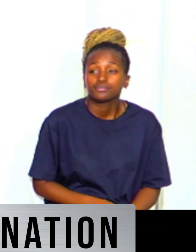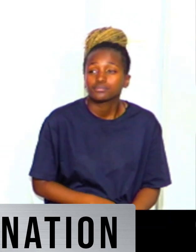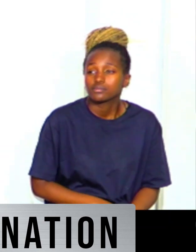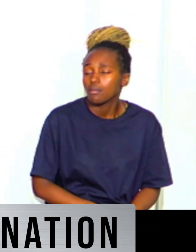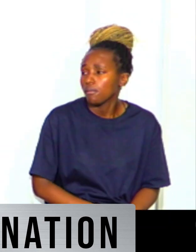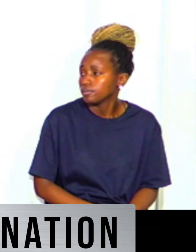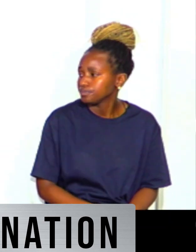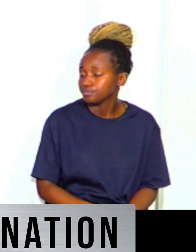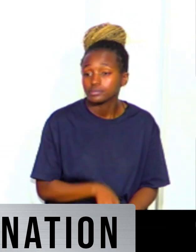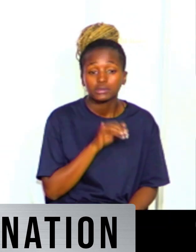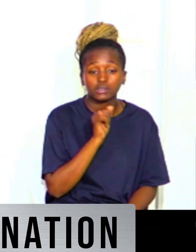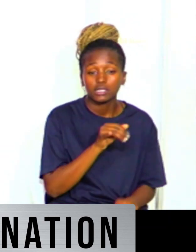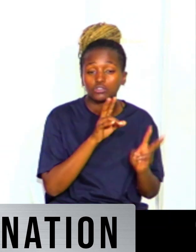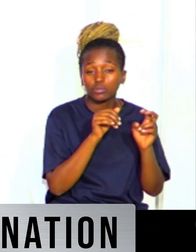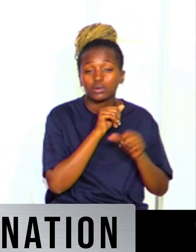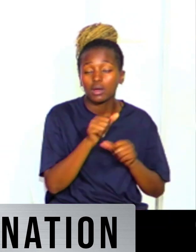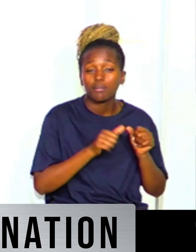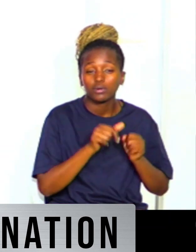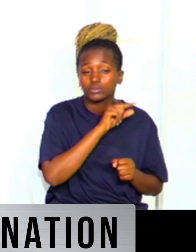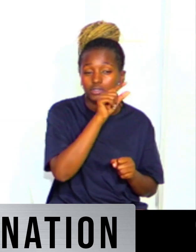Very sad. Kabla tujakaji.